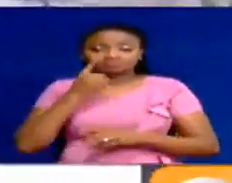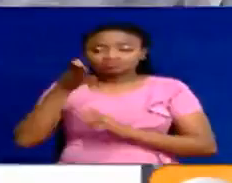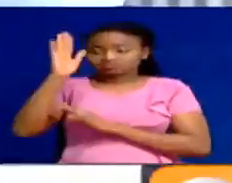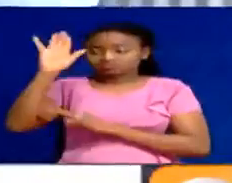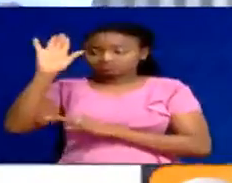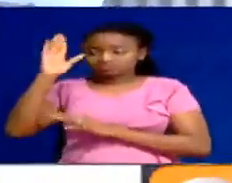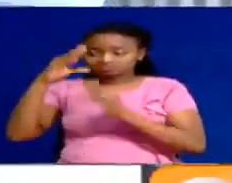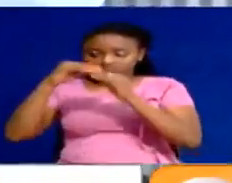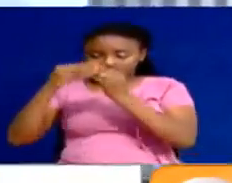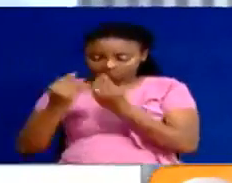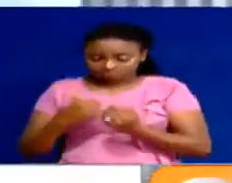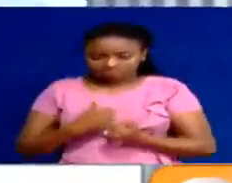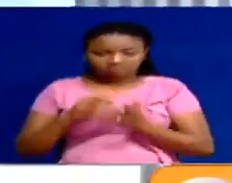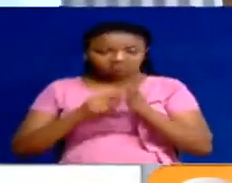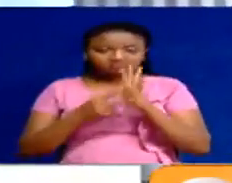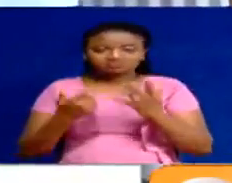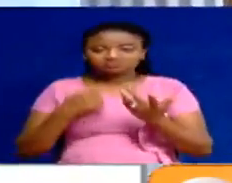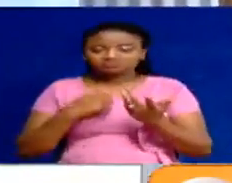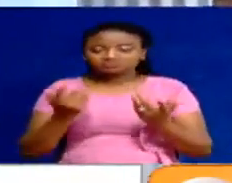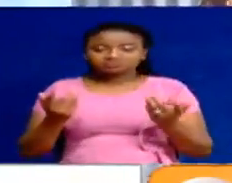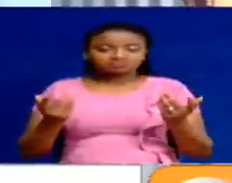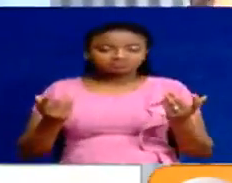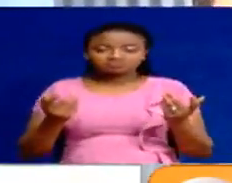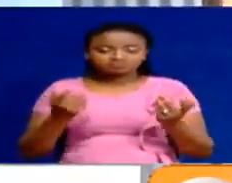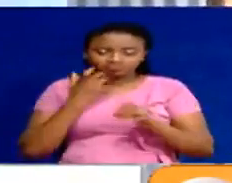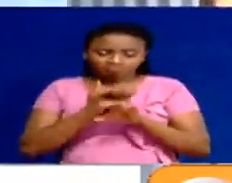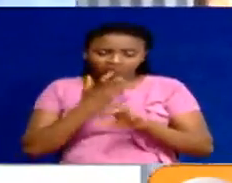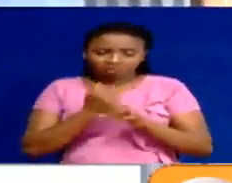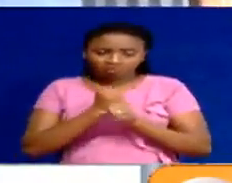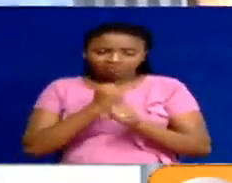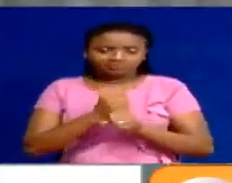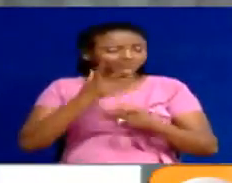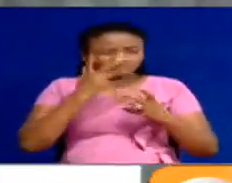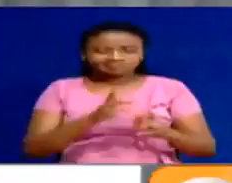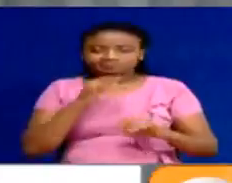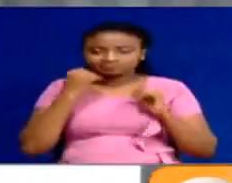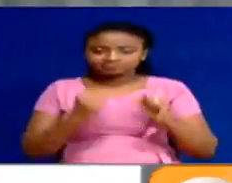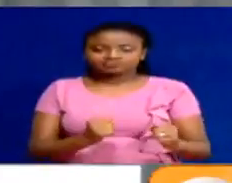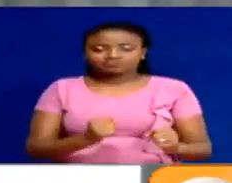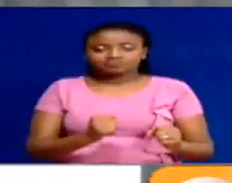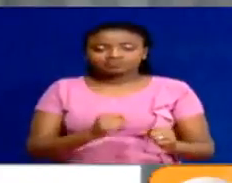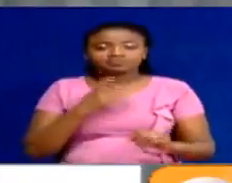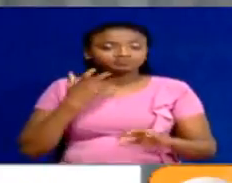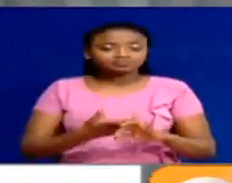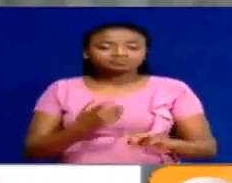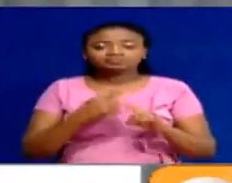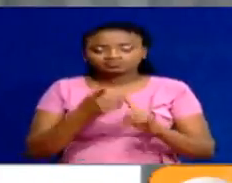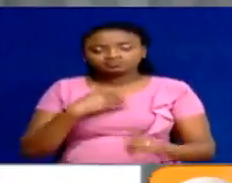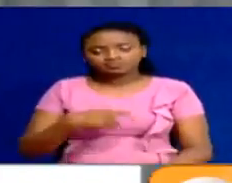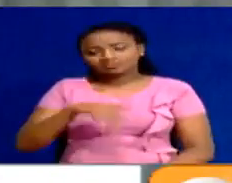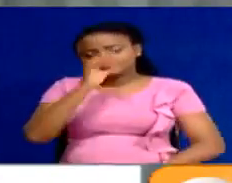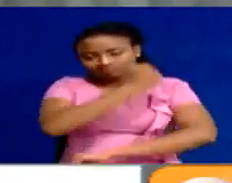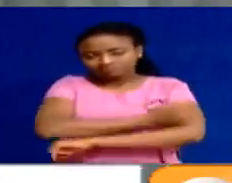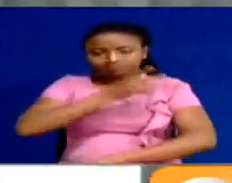Mungu siweziweza kazi ngumu. Kupitia kikundi hichi nimesoma. Manake nilipelekwa